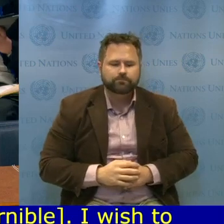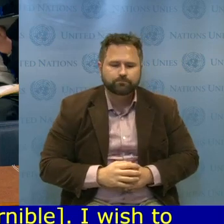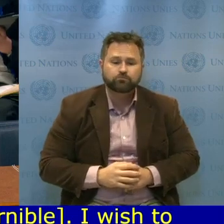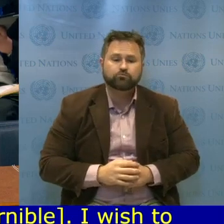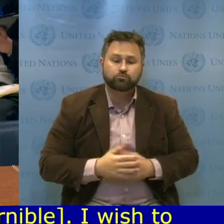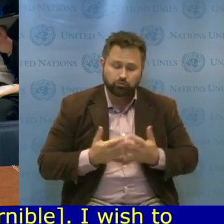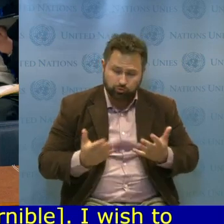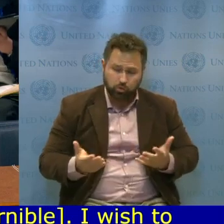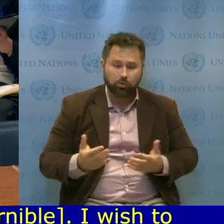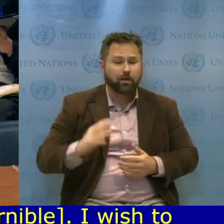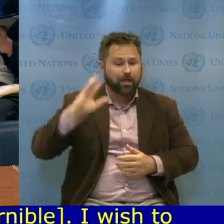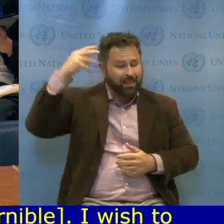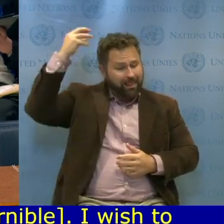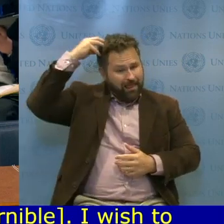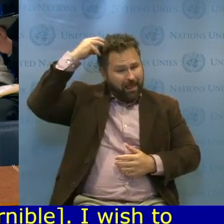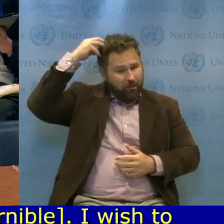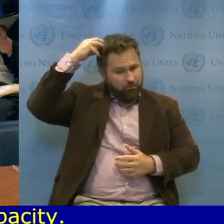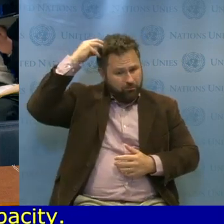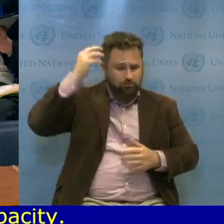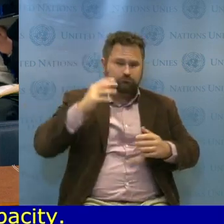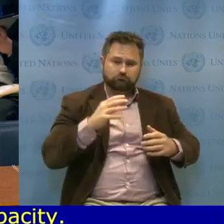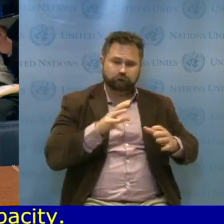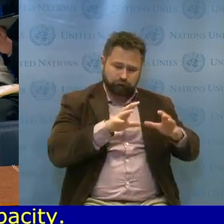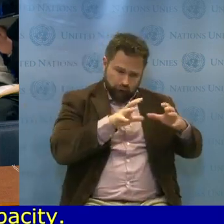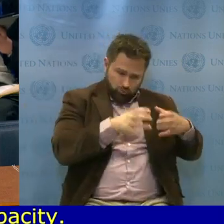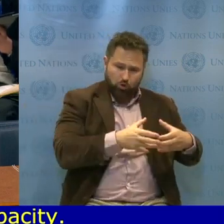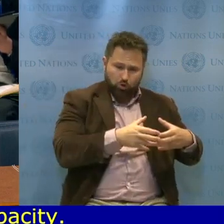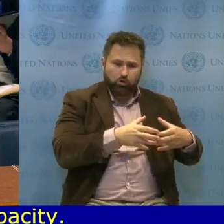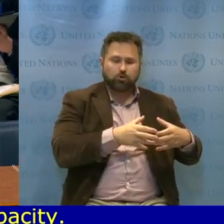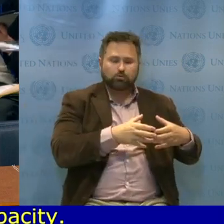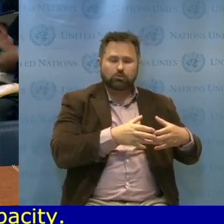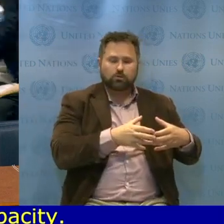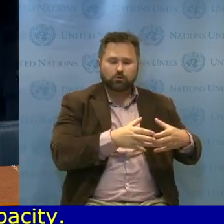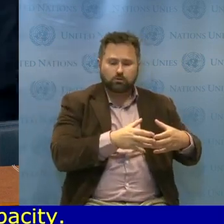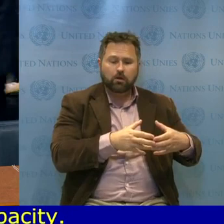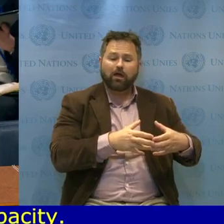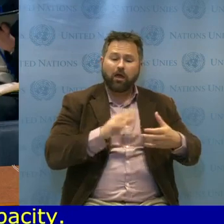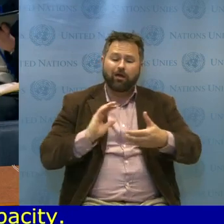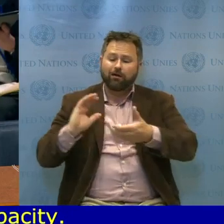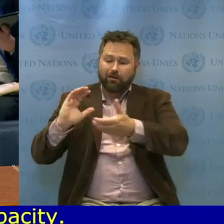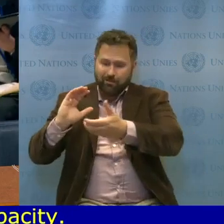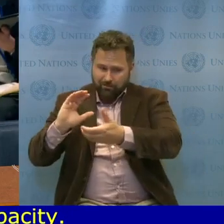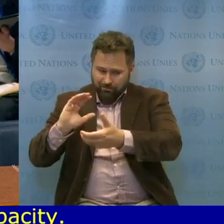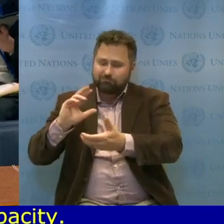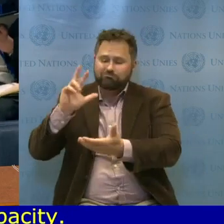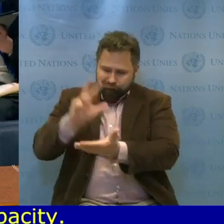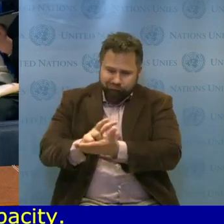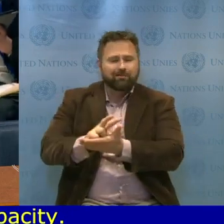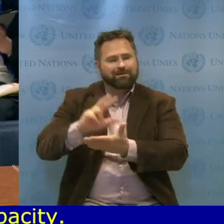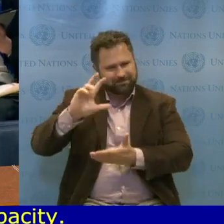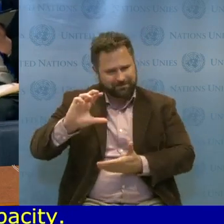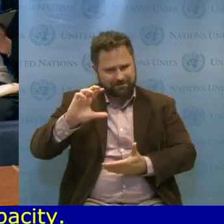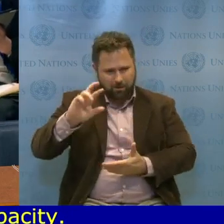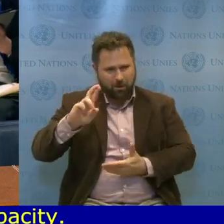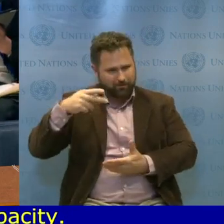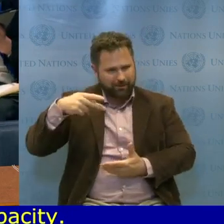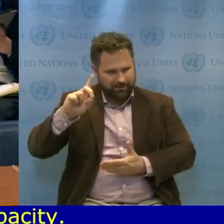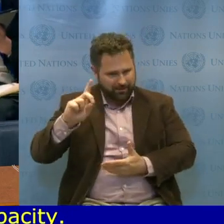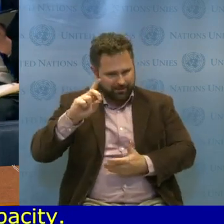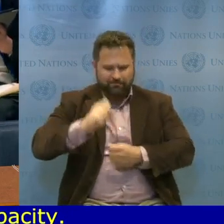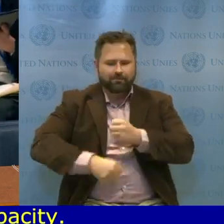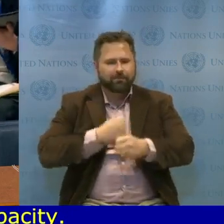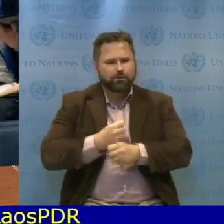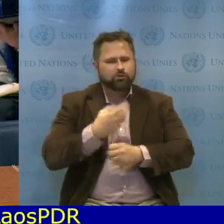Laos PDR become party to the UN Convention on the Rights of the Person with Disability in 2009. Since